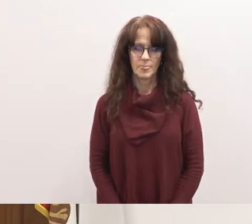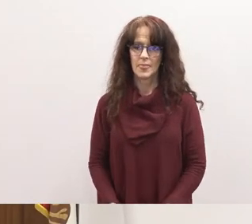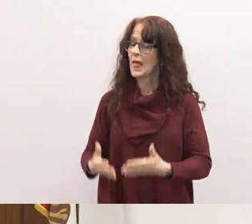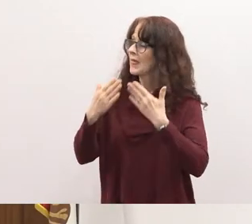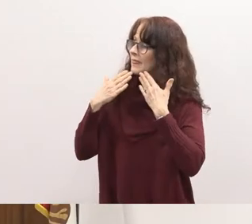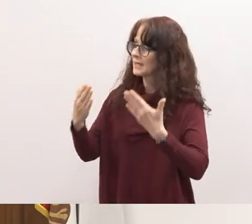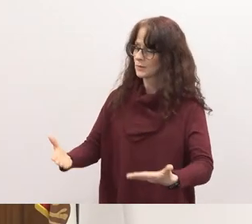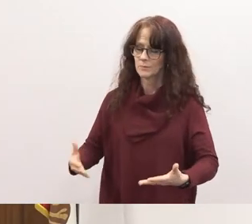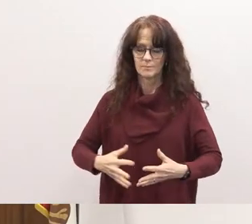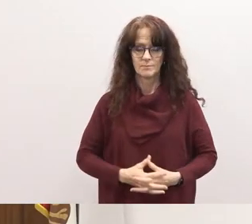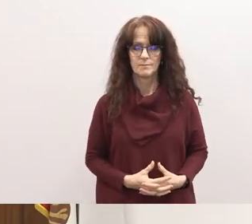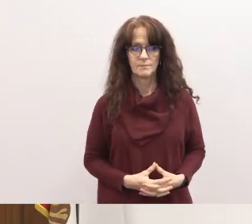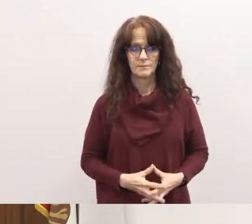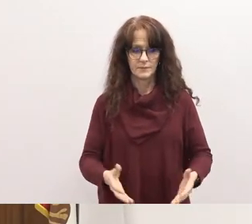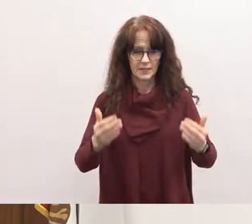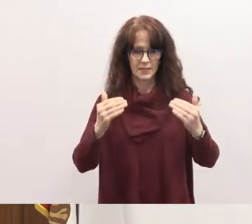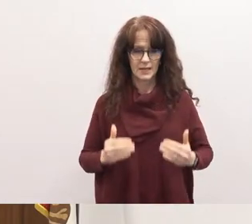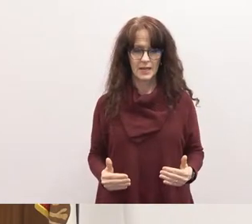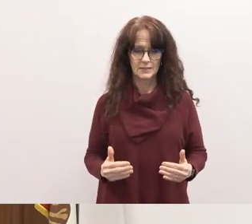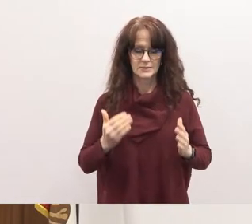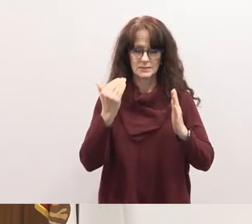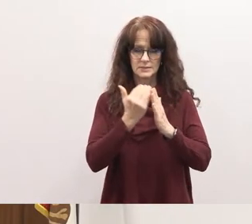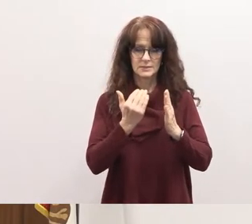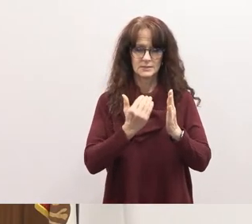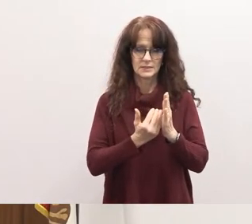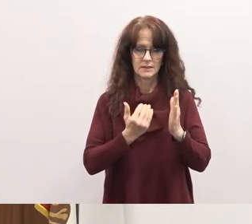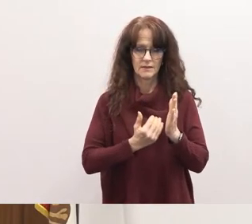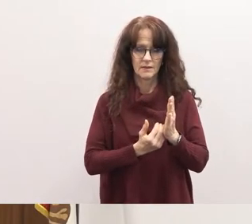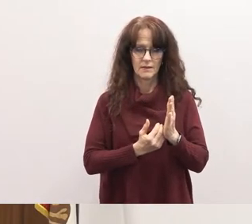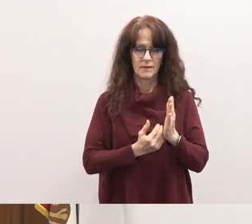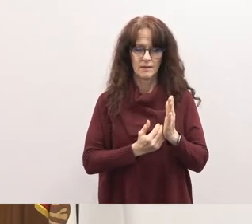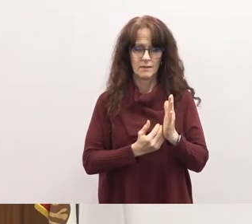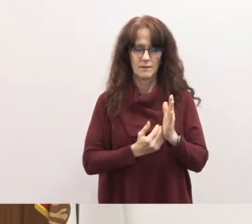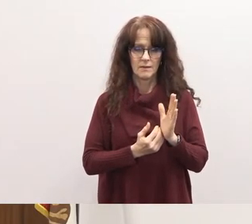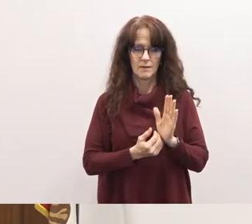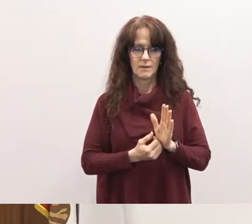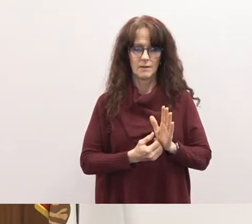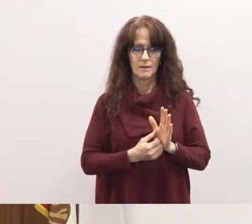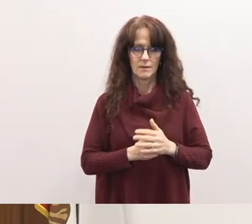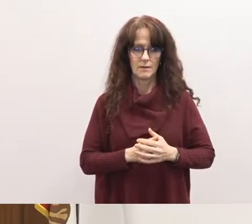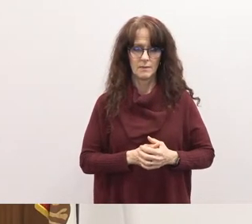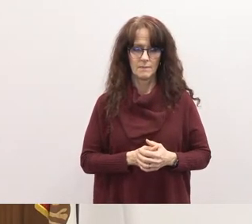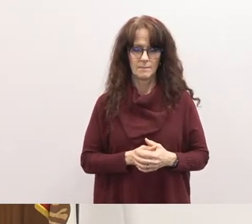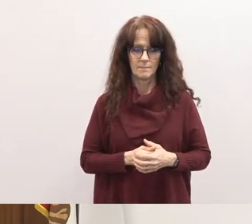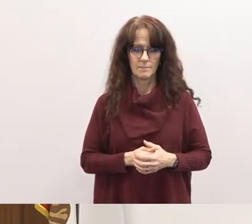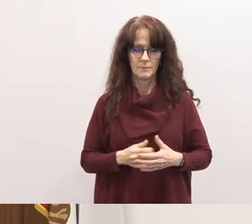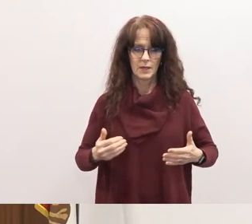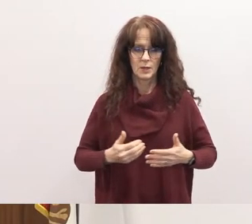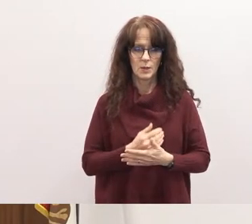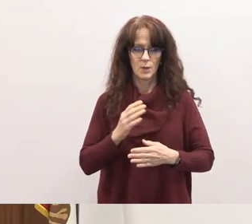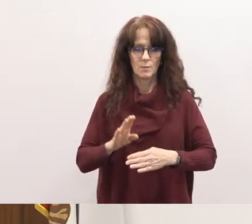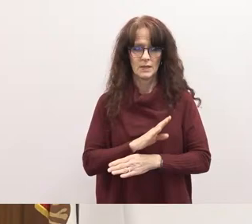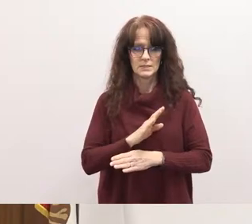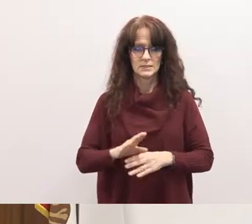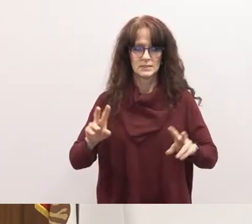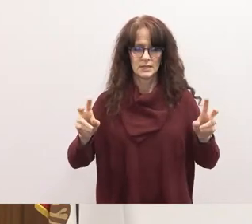Thank you. Next on the agenda, we have a new business